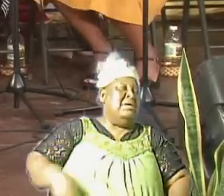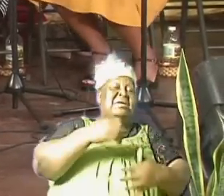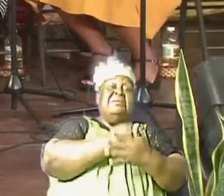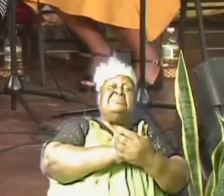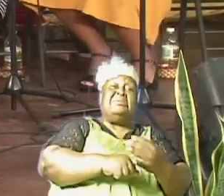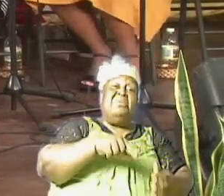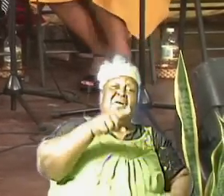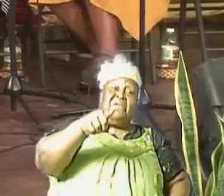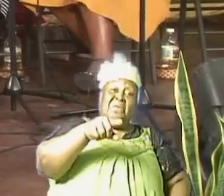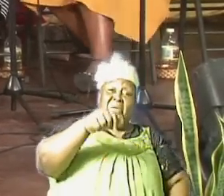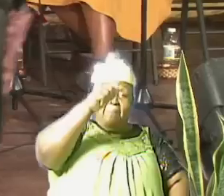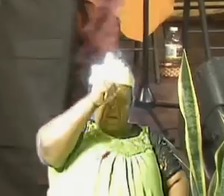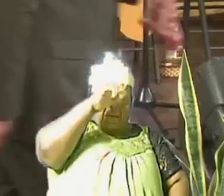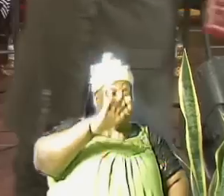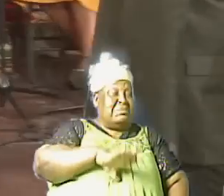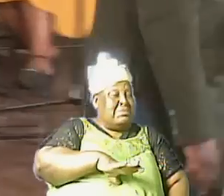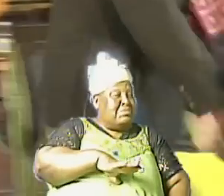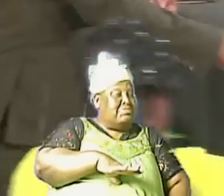So